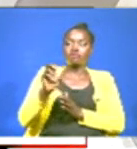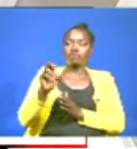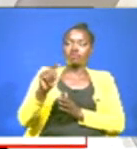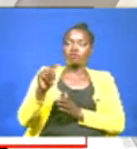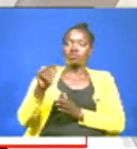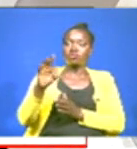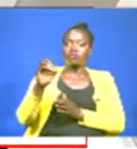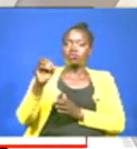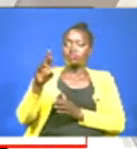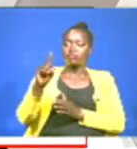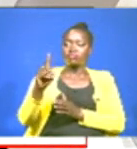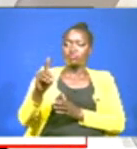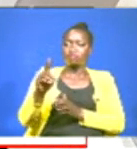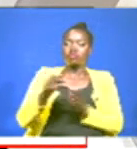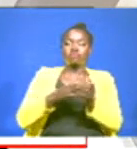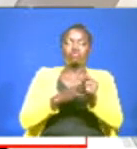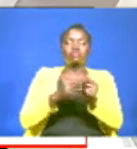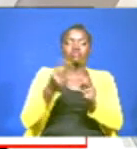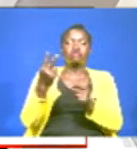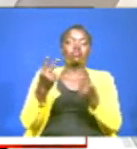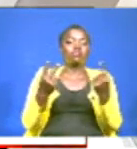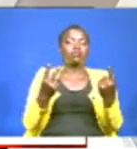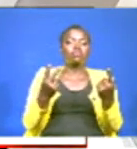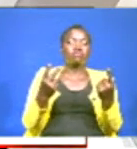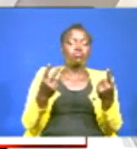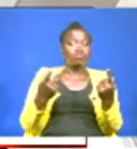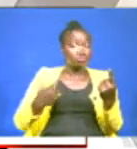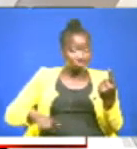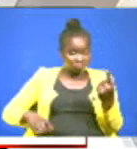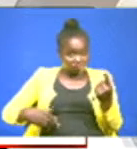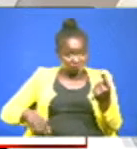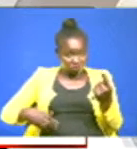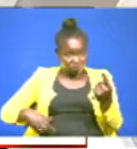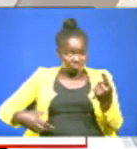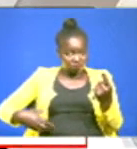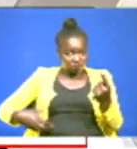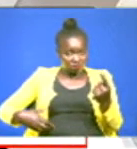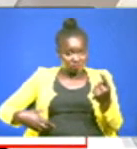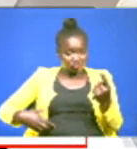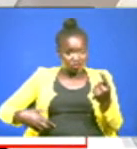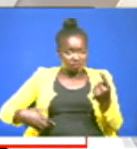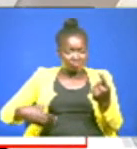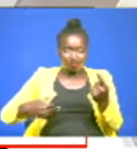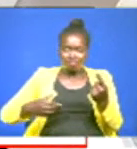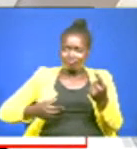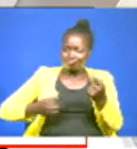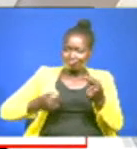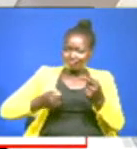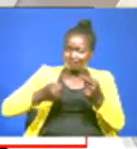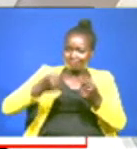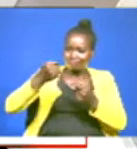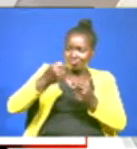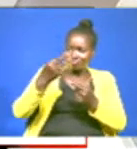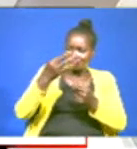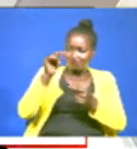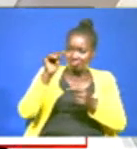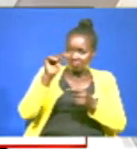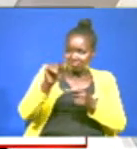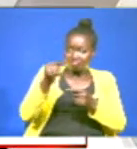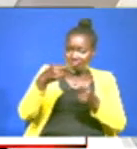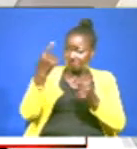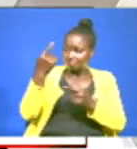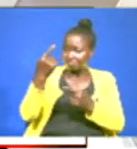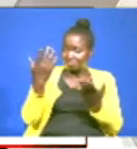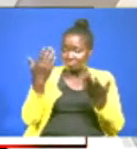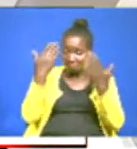and Brentford is leading 2-1. Will Liverpool pull up their socks and gather 3 points? I do not know. We will wait and